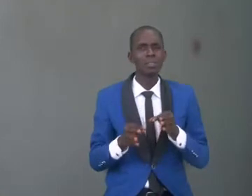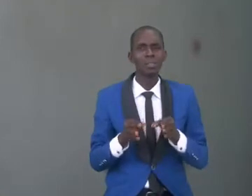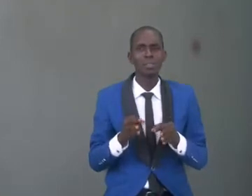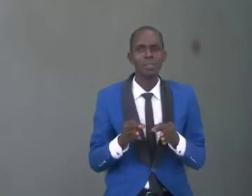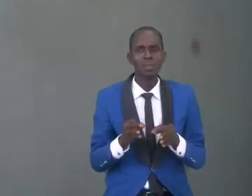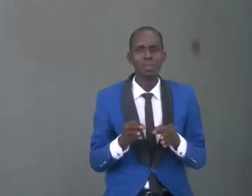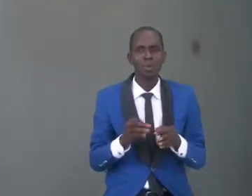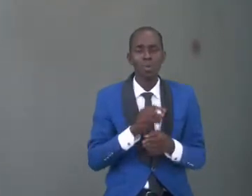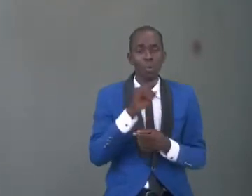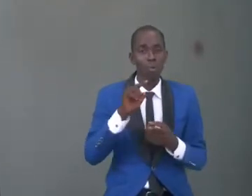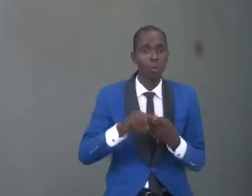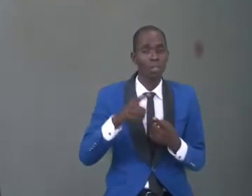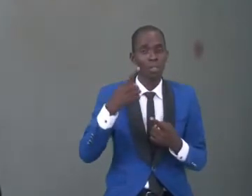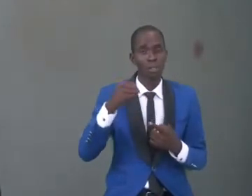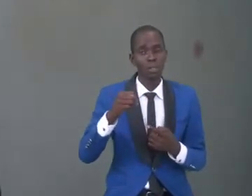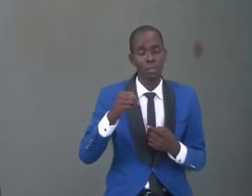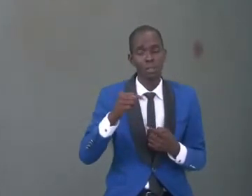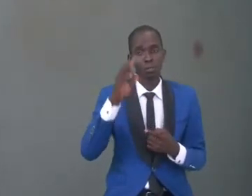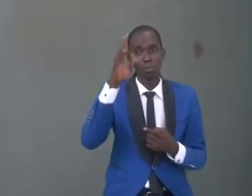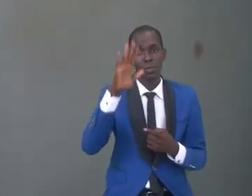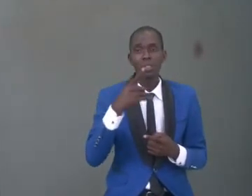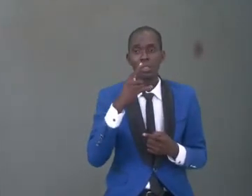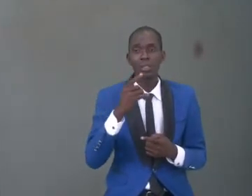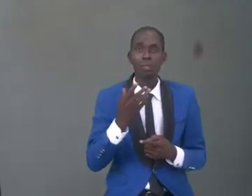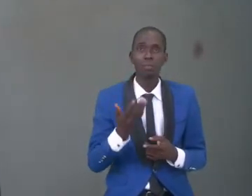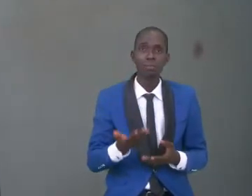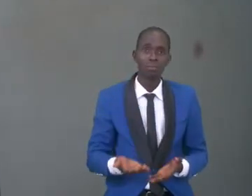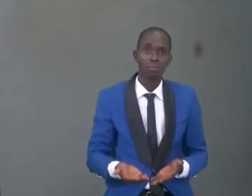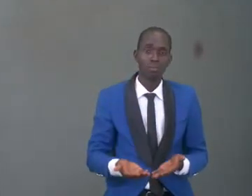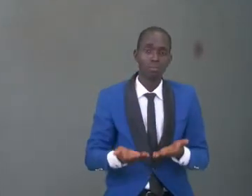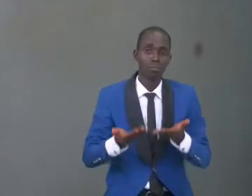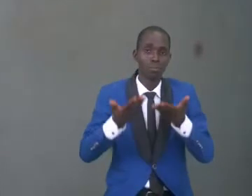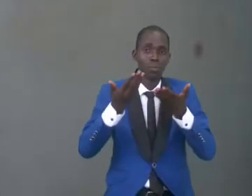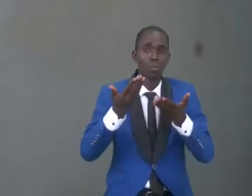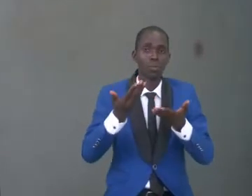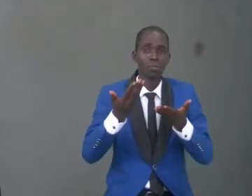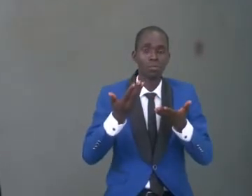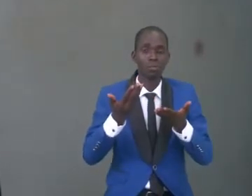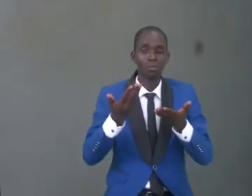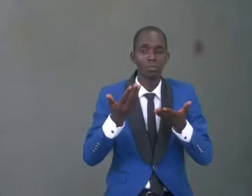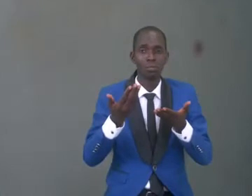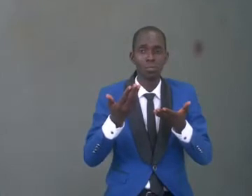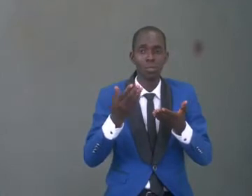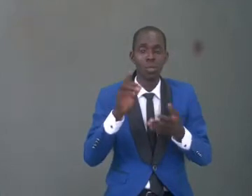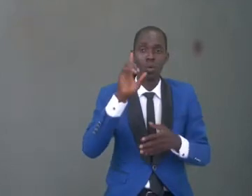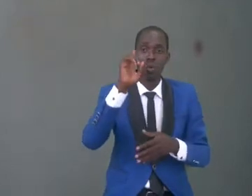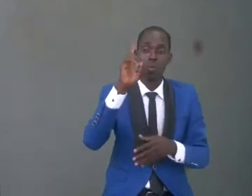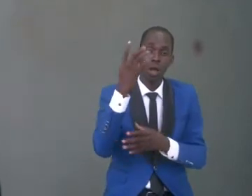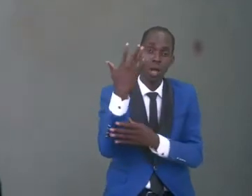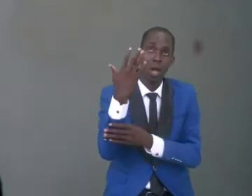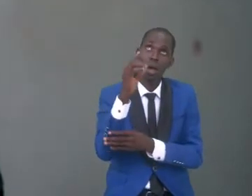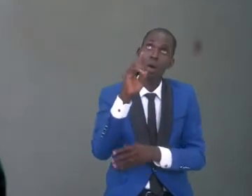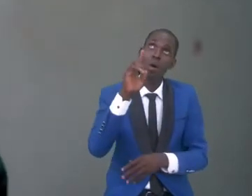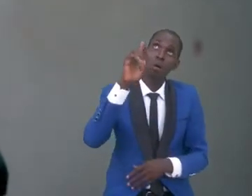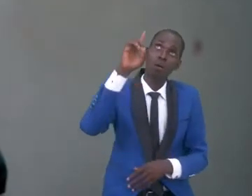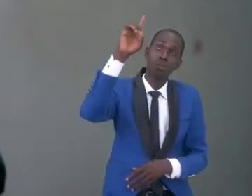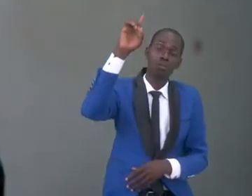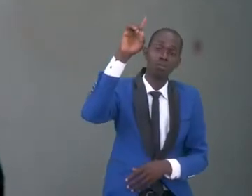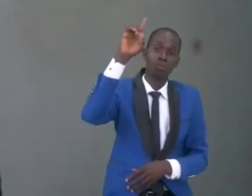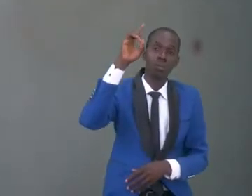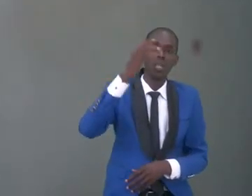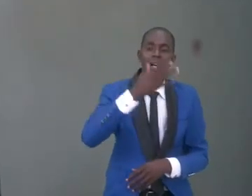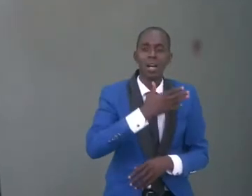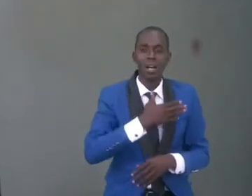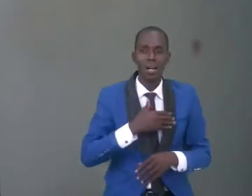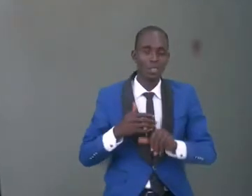man say we should raise up our one hand up and